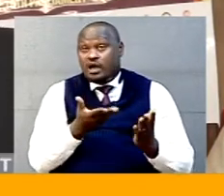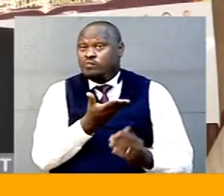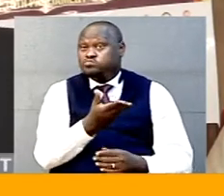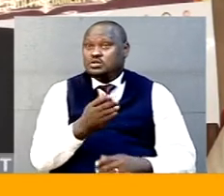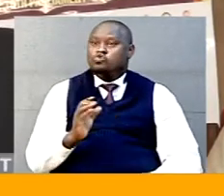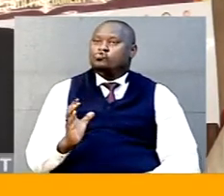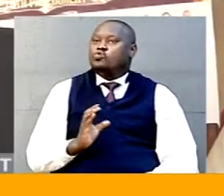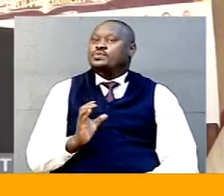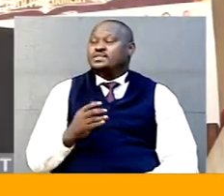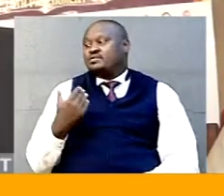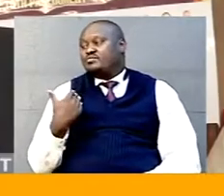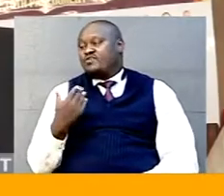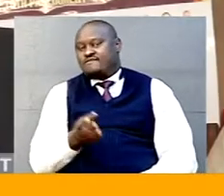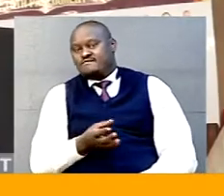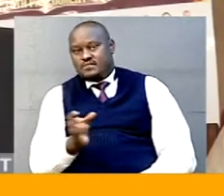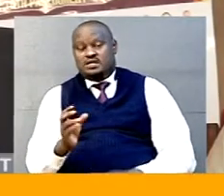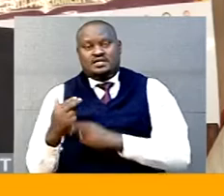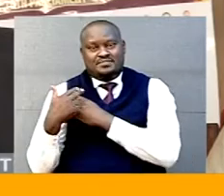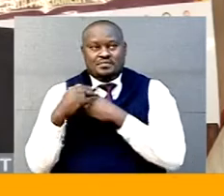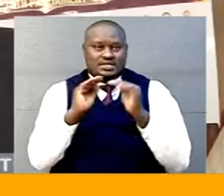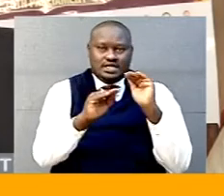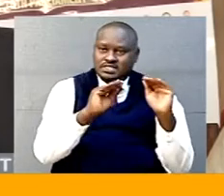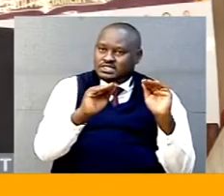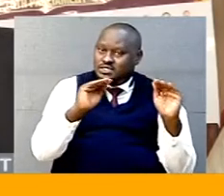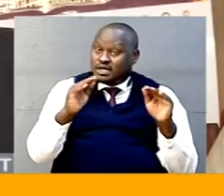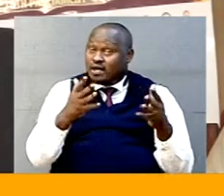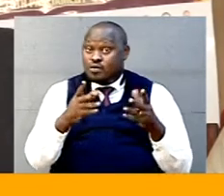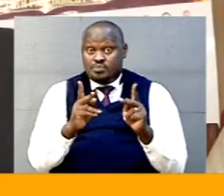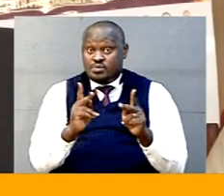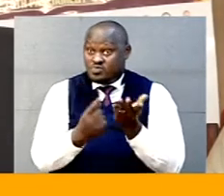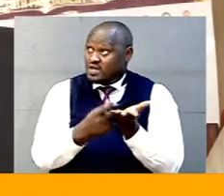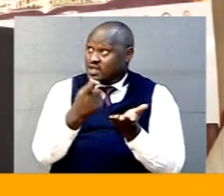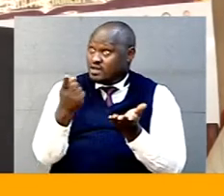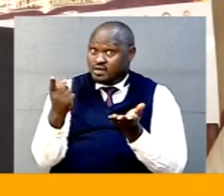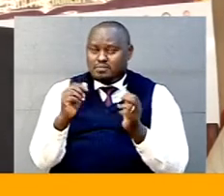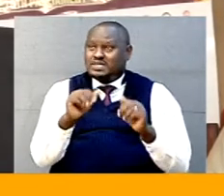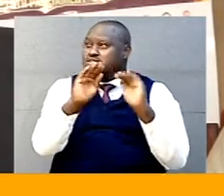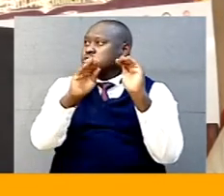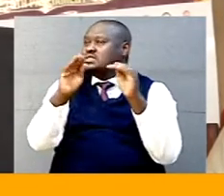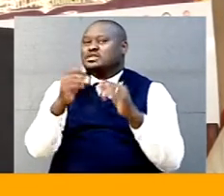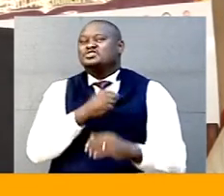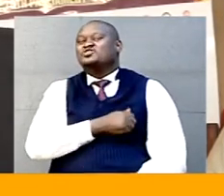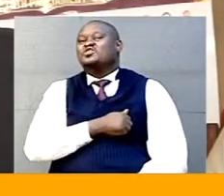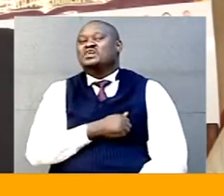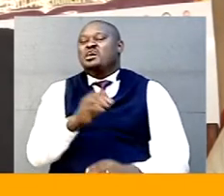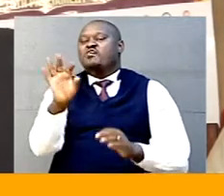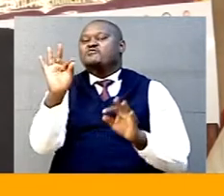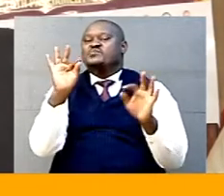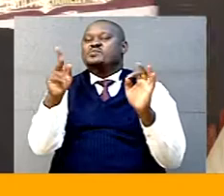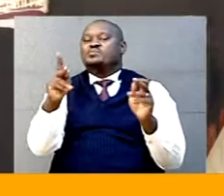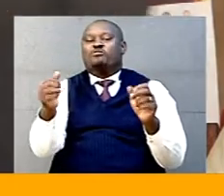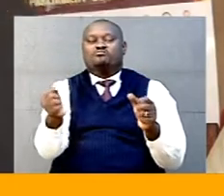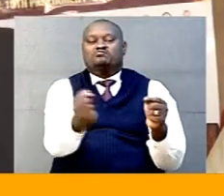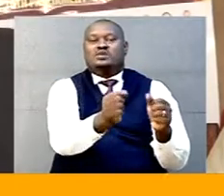was mandated to do the consultative process with the people of Uganda, only met few individuals